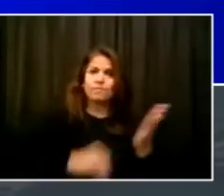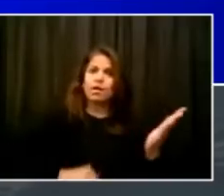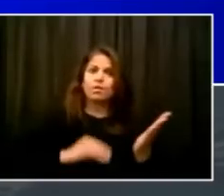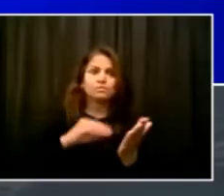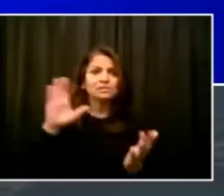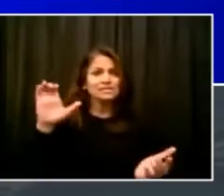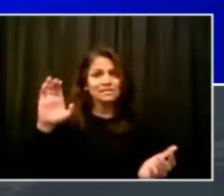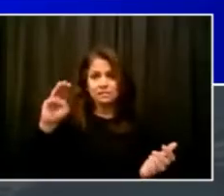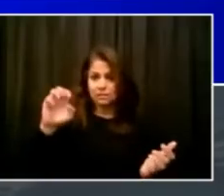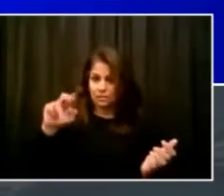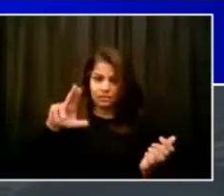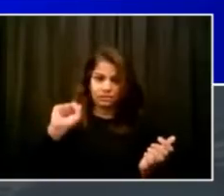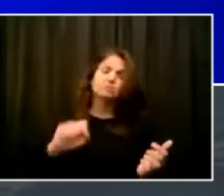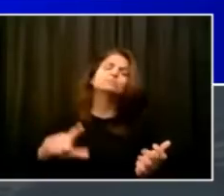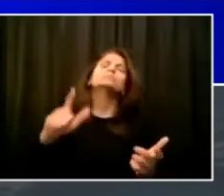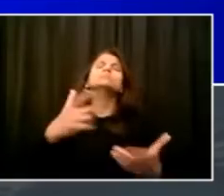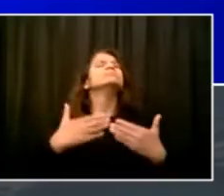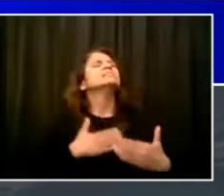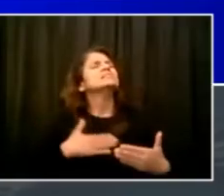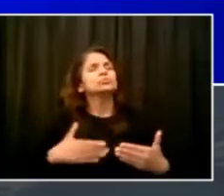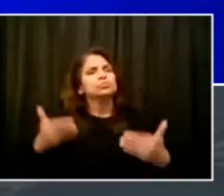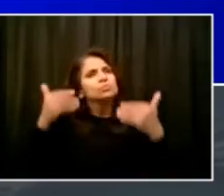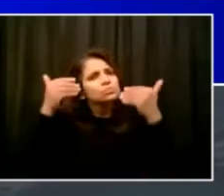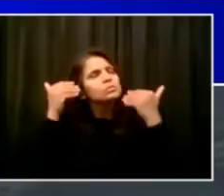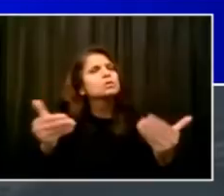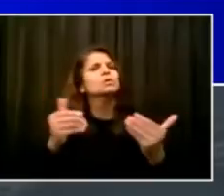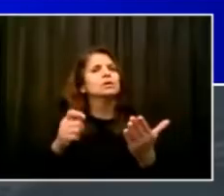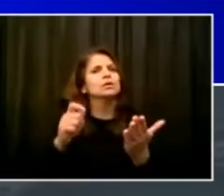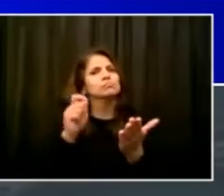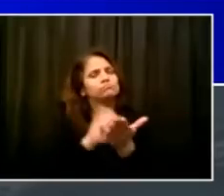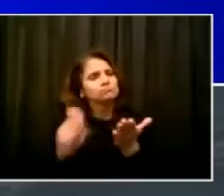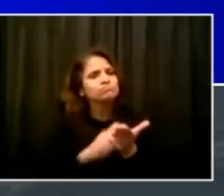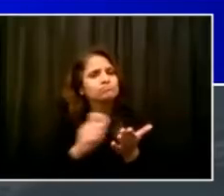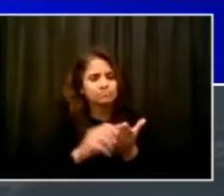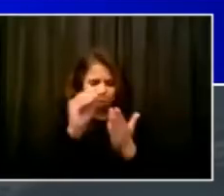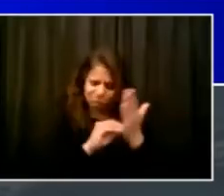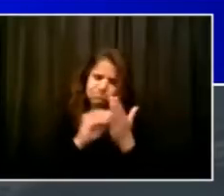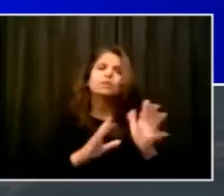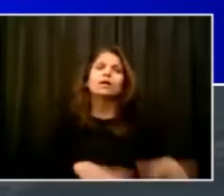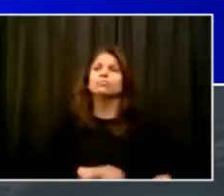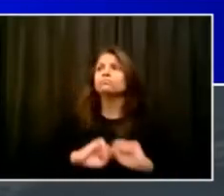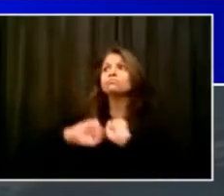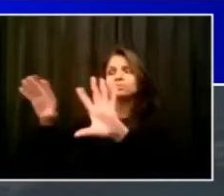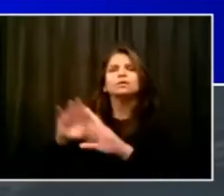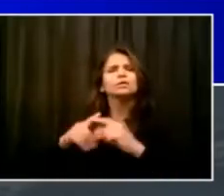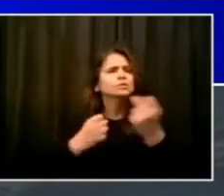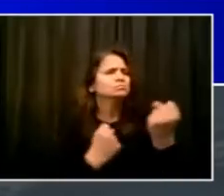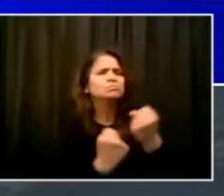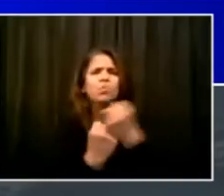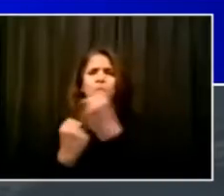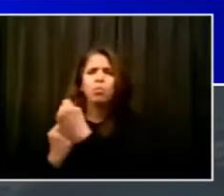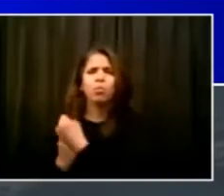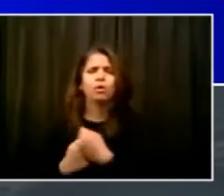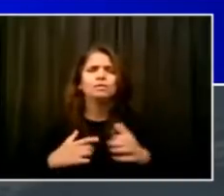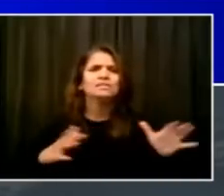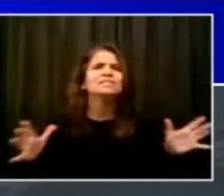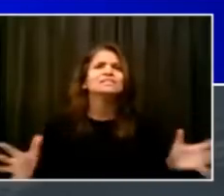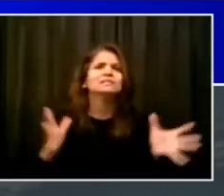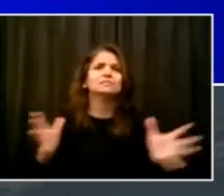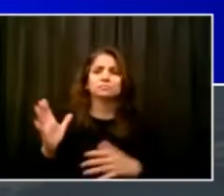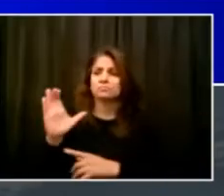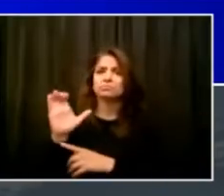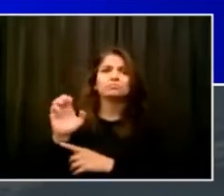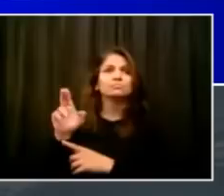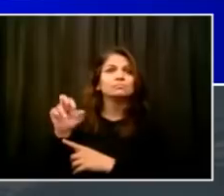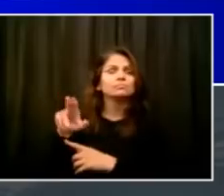whole decade ahead, let's make sure you fill out the census. It takes only a few minutes. There are no questions